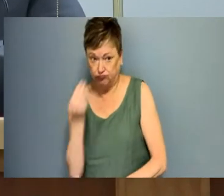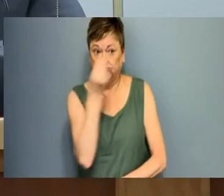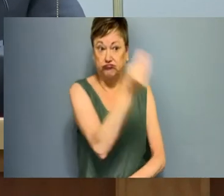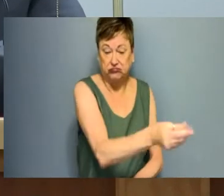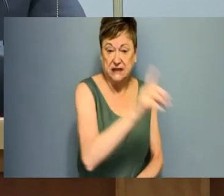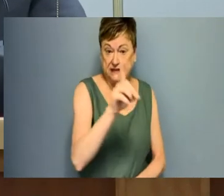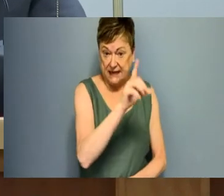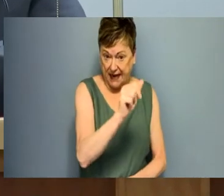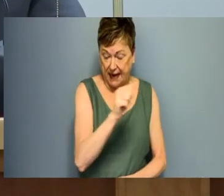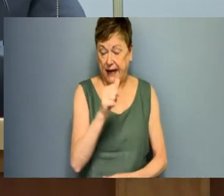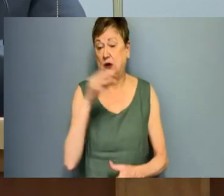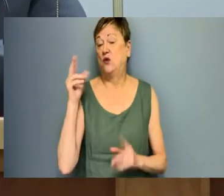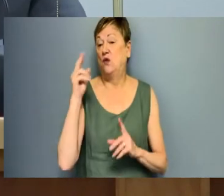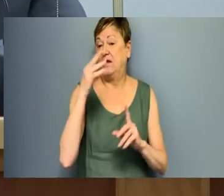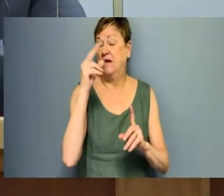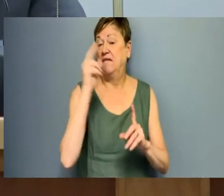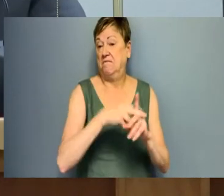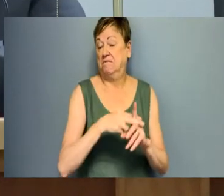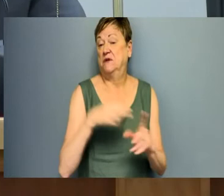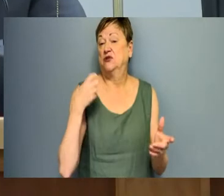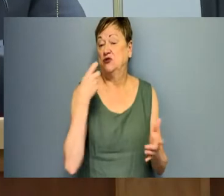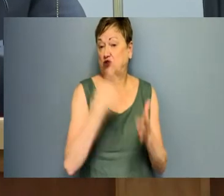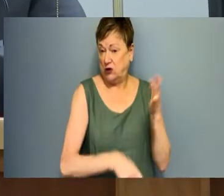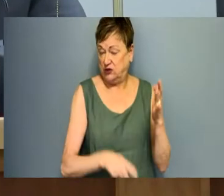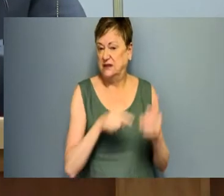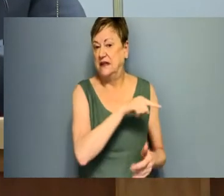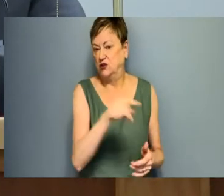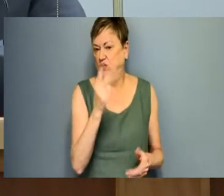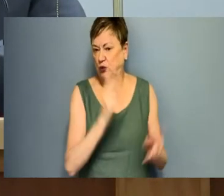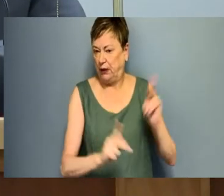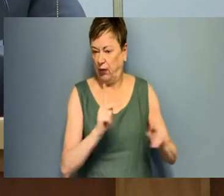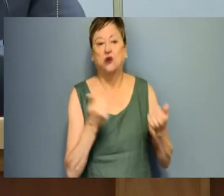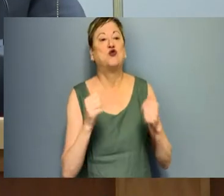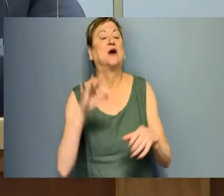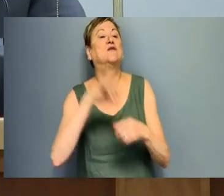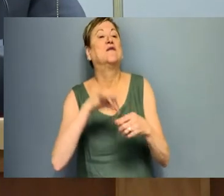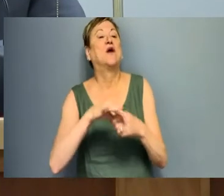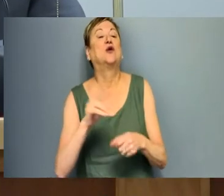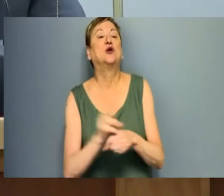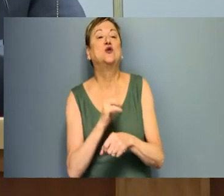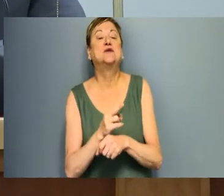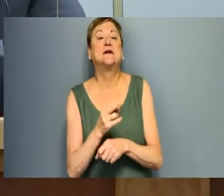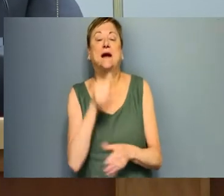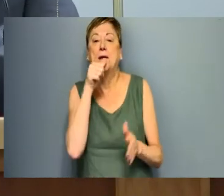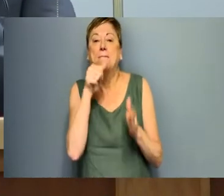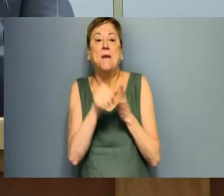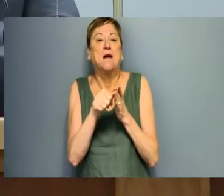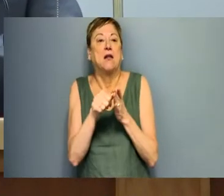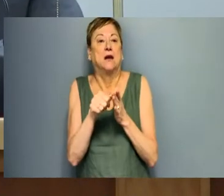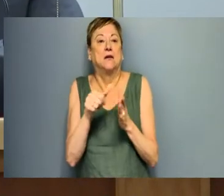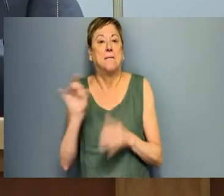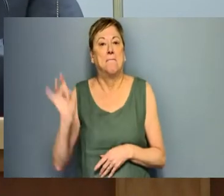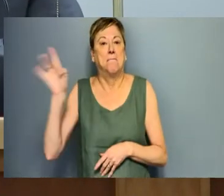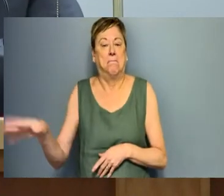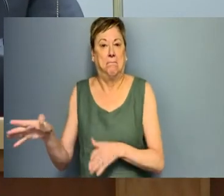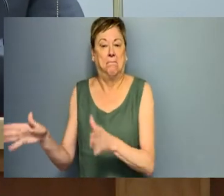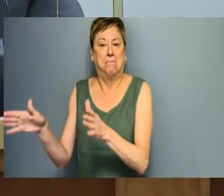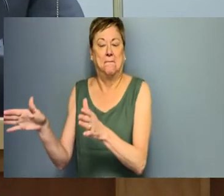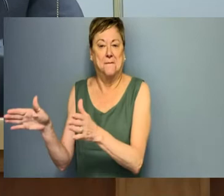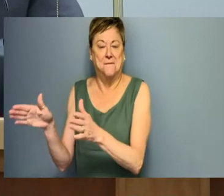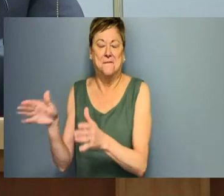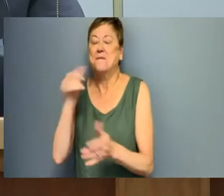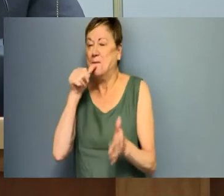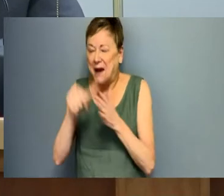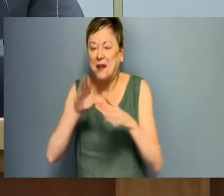filed charges against those two individuals who tried to vote using mail-in ballots in the names of their deceased mothers. They